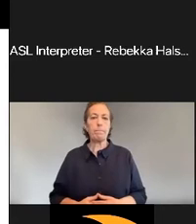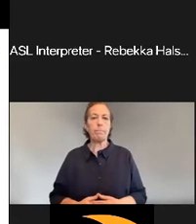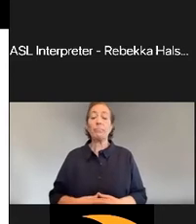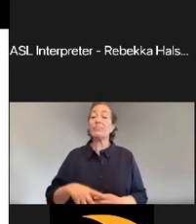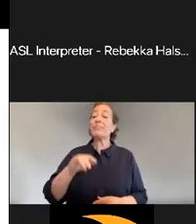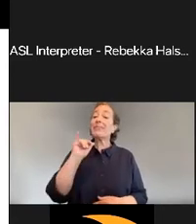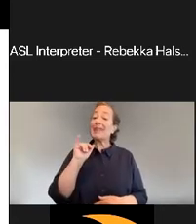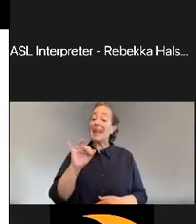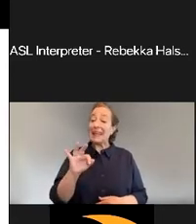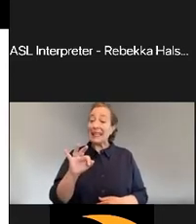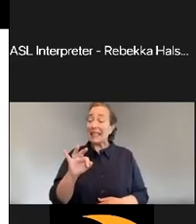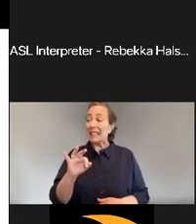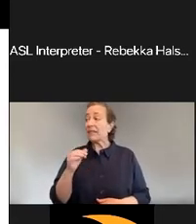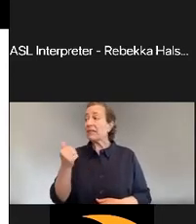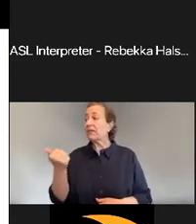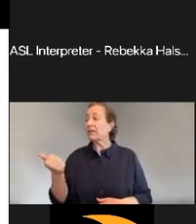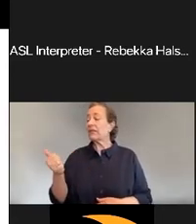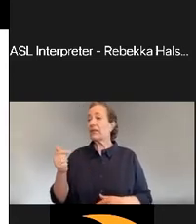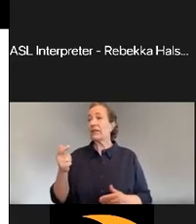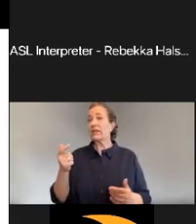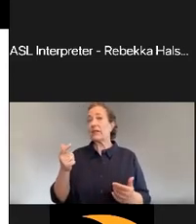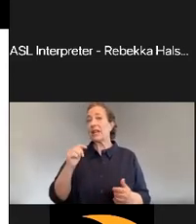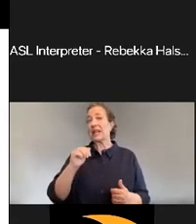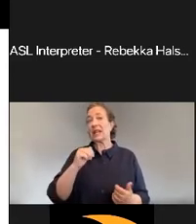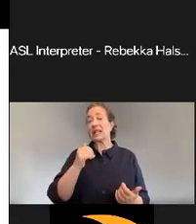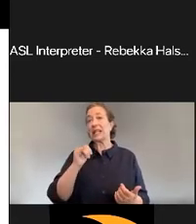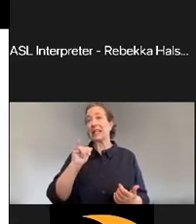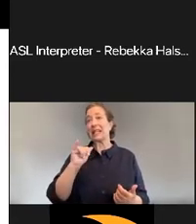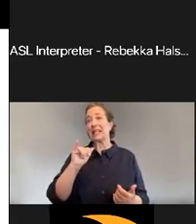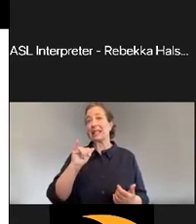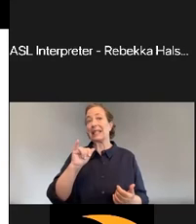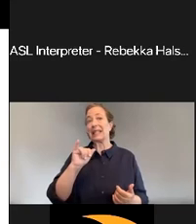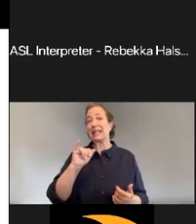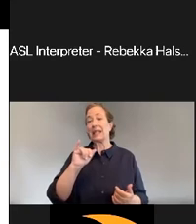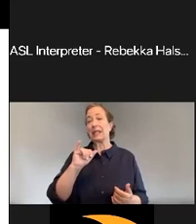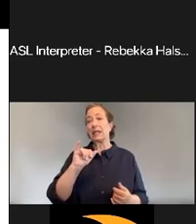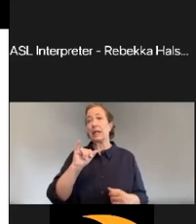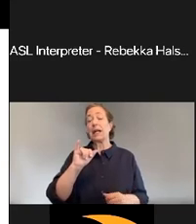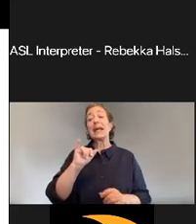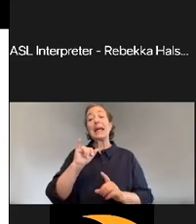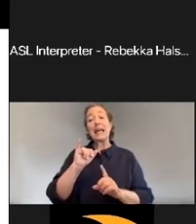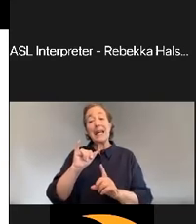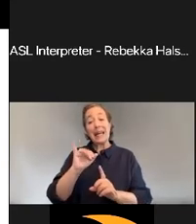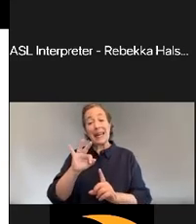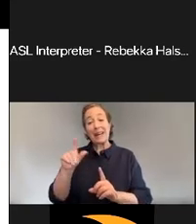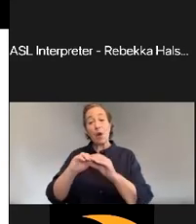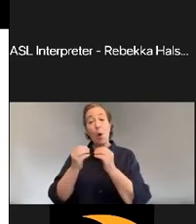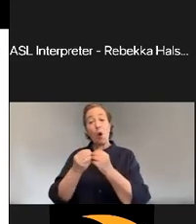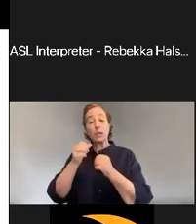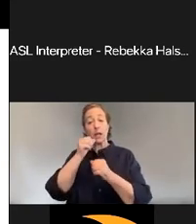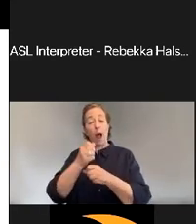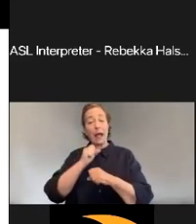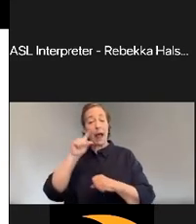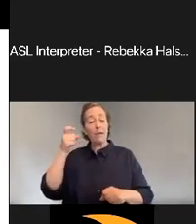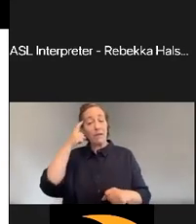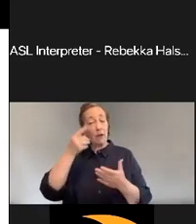If the conduct doesn't involve, if it doesn't involve conduct by a recipient of federal financial aid, or if for some